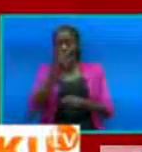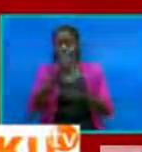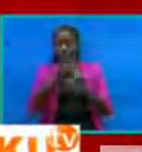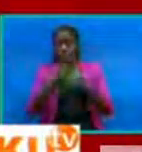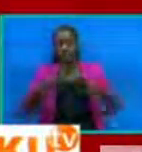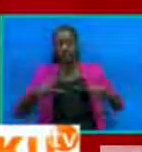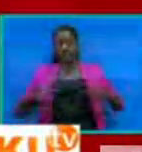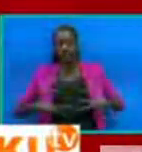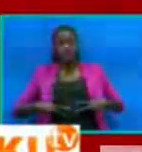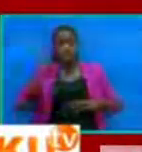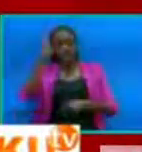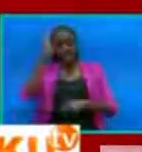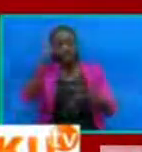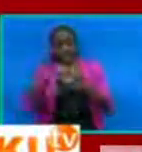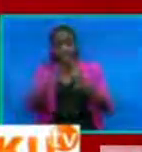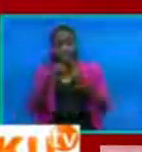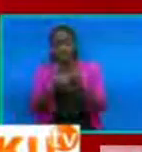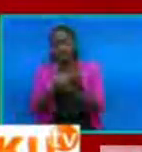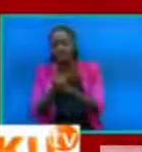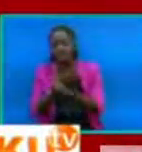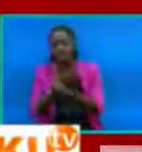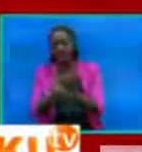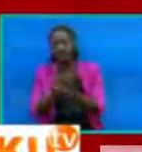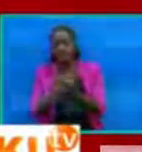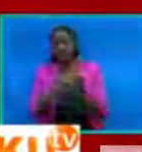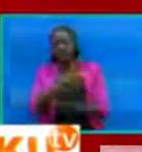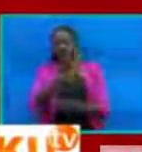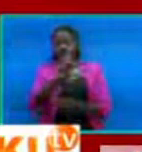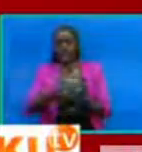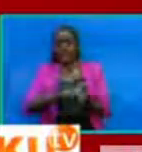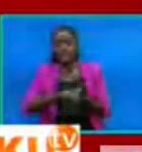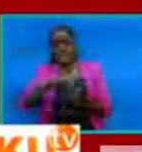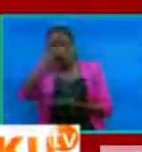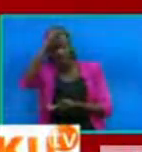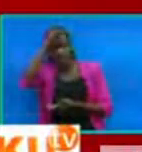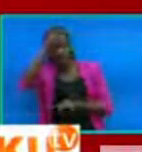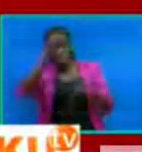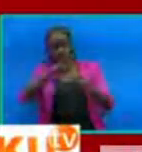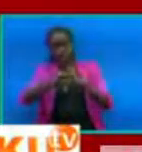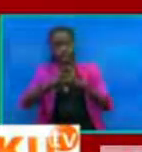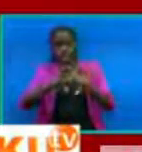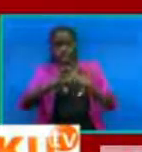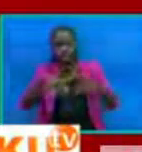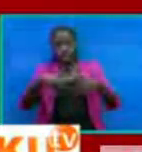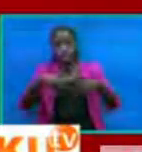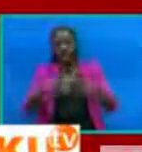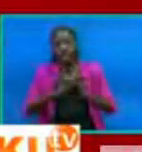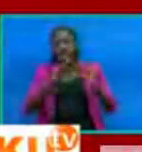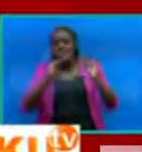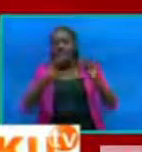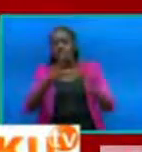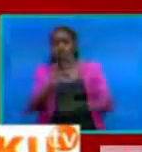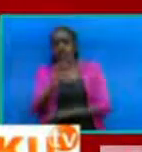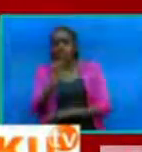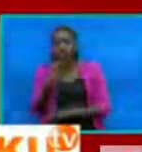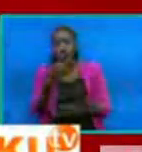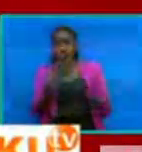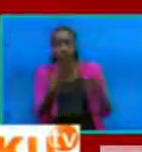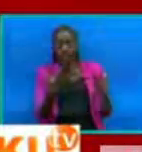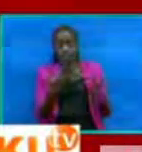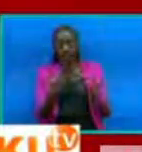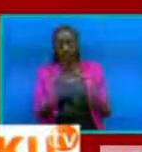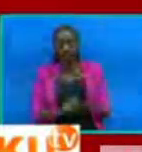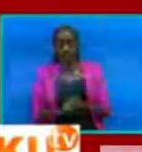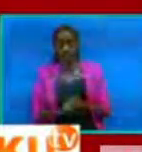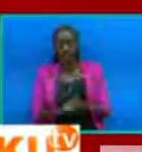education at various levels, at diploma level and all that, and they were not teaching these things